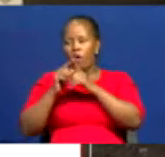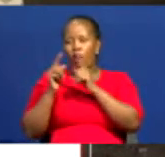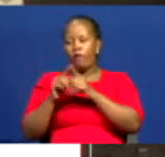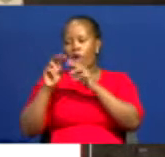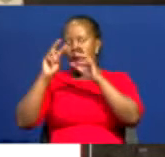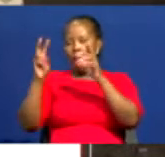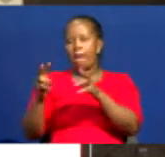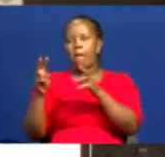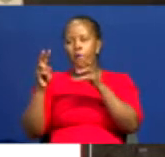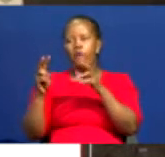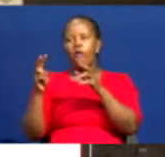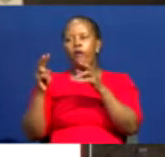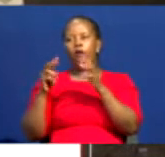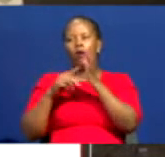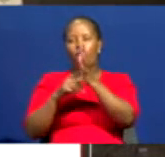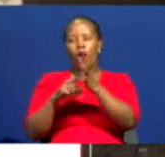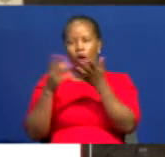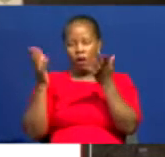of